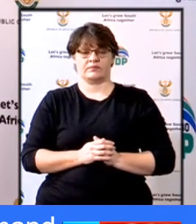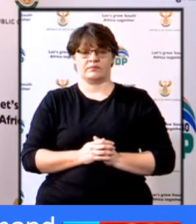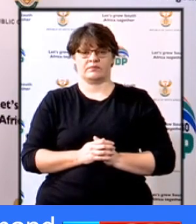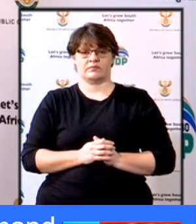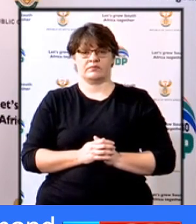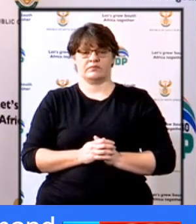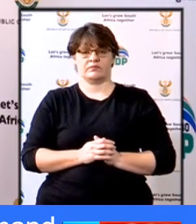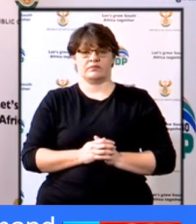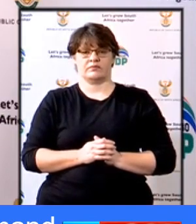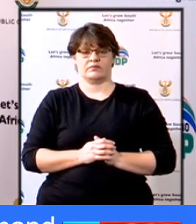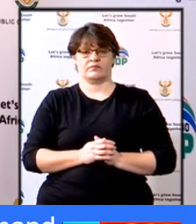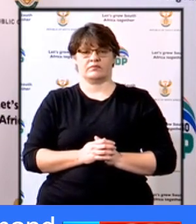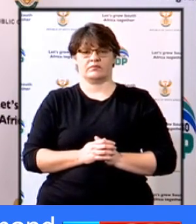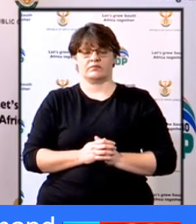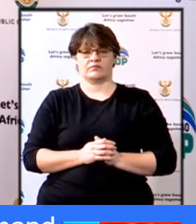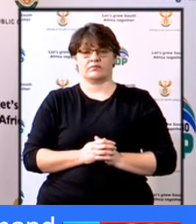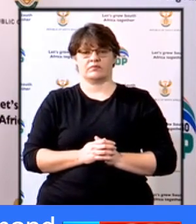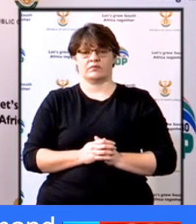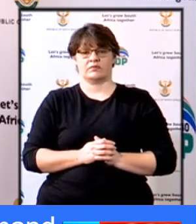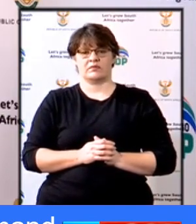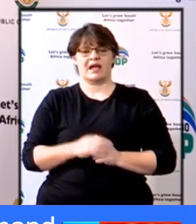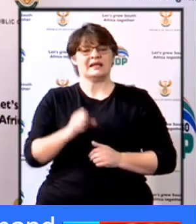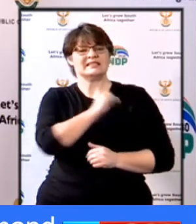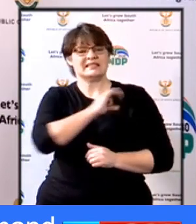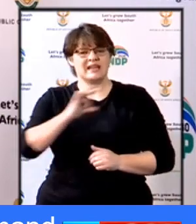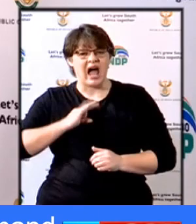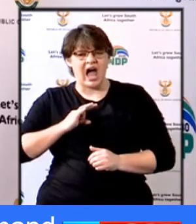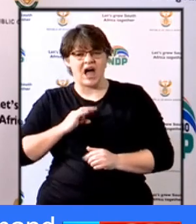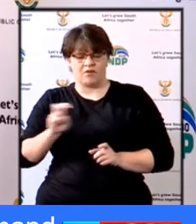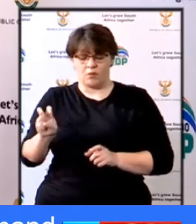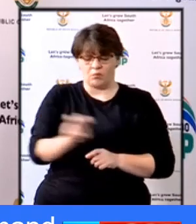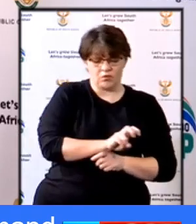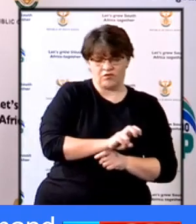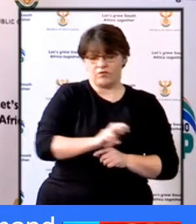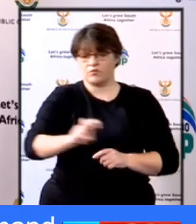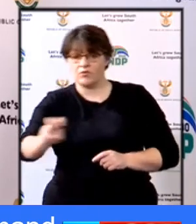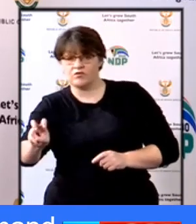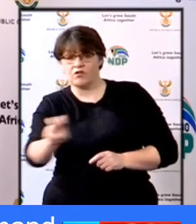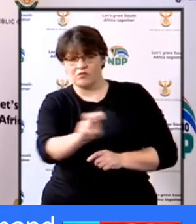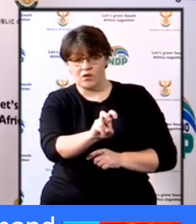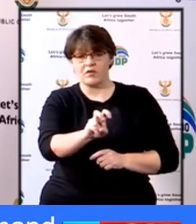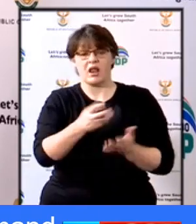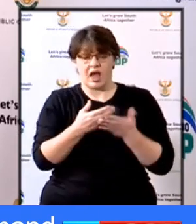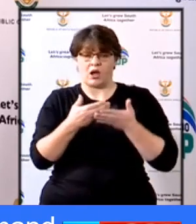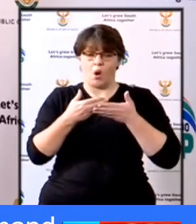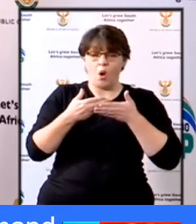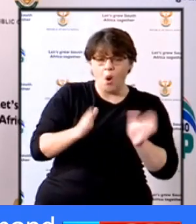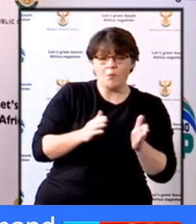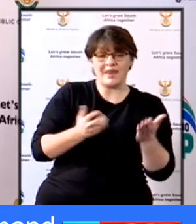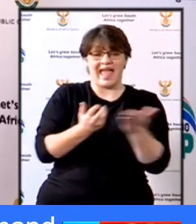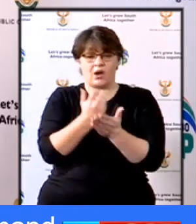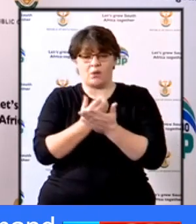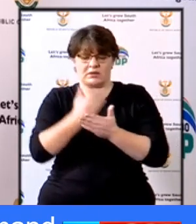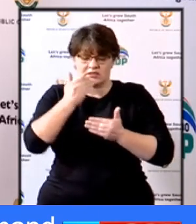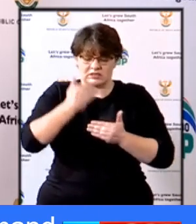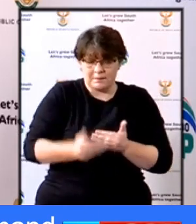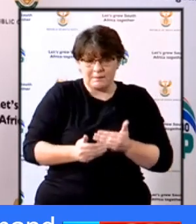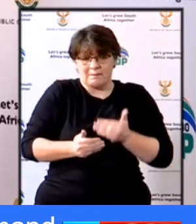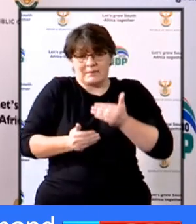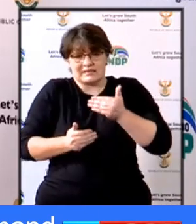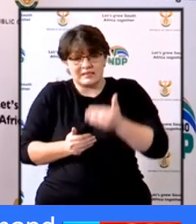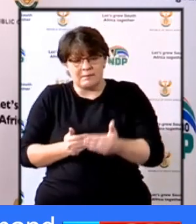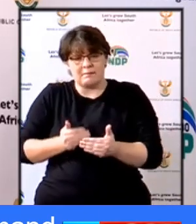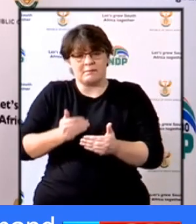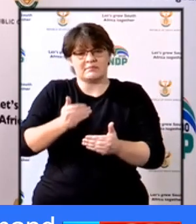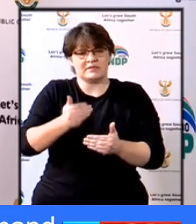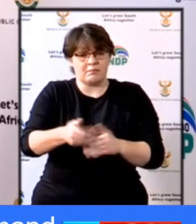In order to ensure smooth movement of employees and as a measure of careful and gradual opening of our economy,